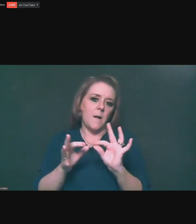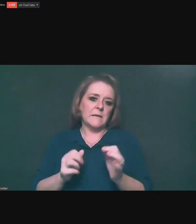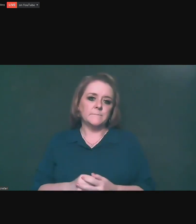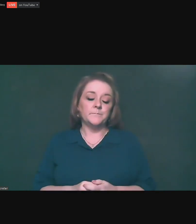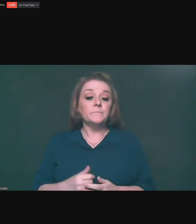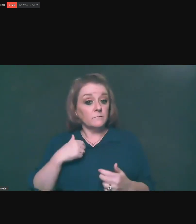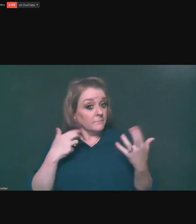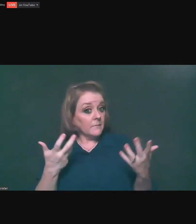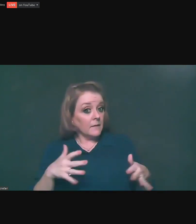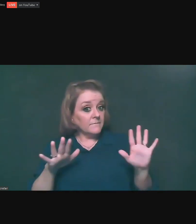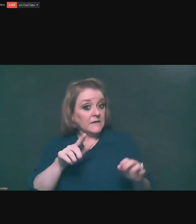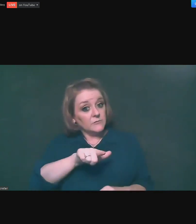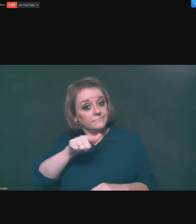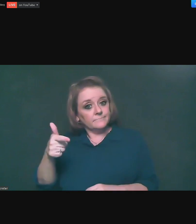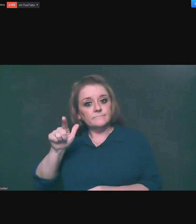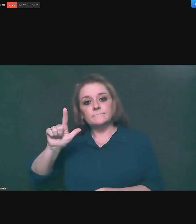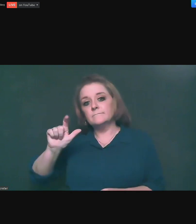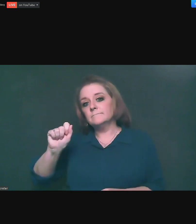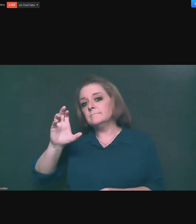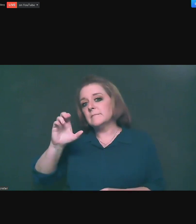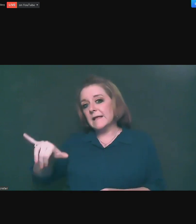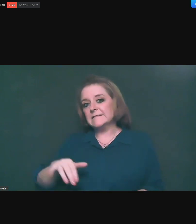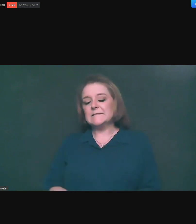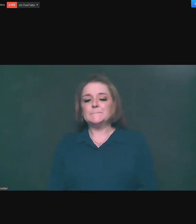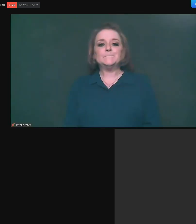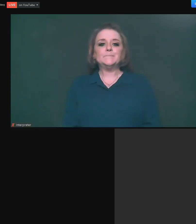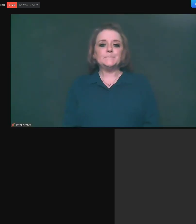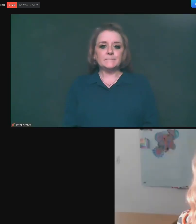concludes my comments.